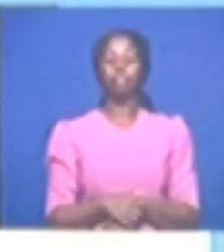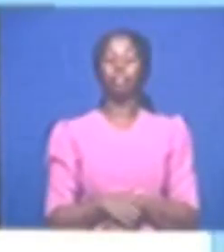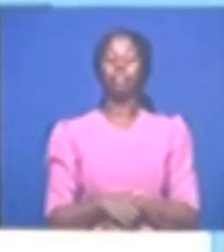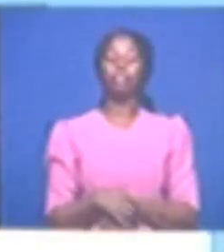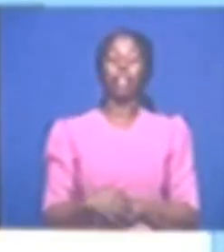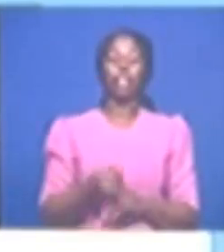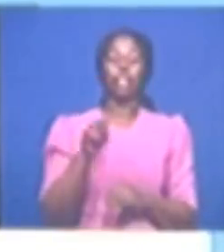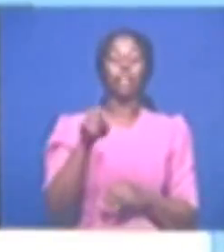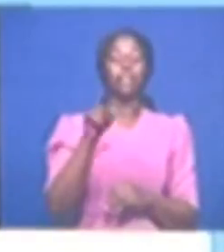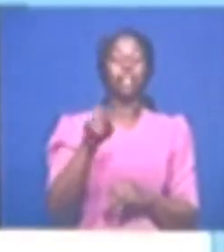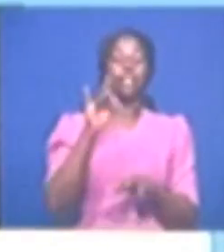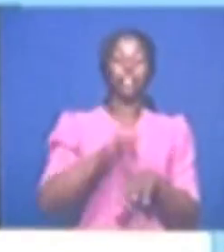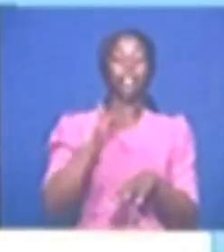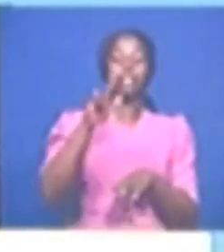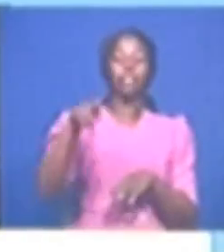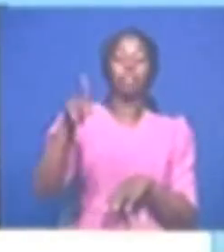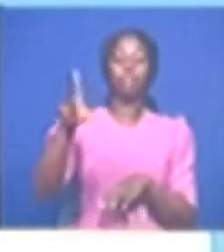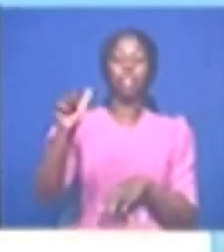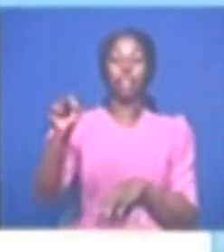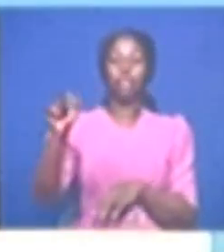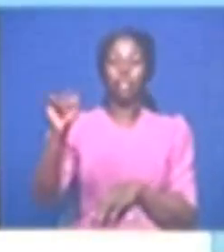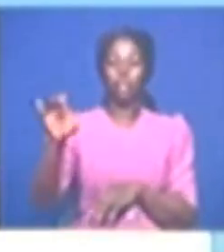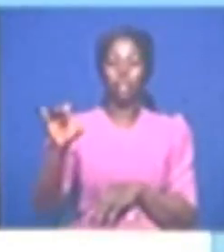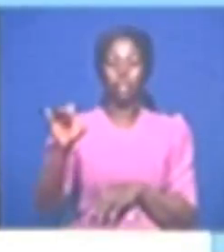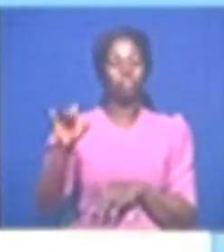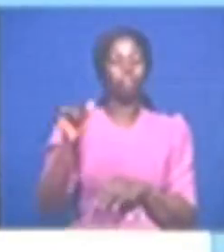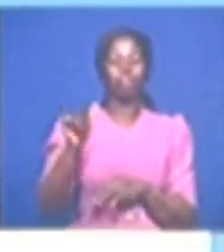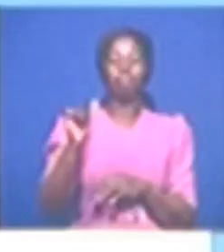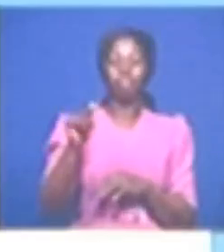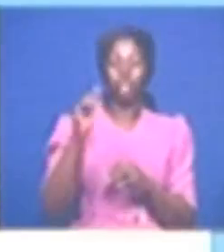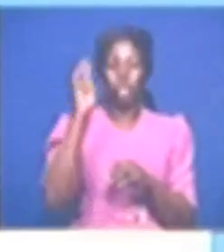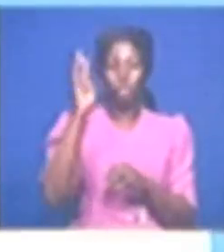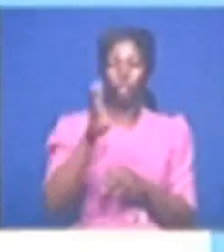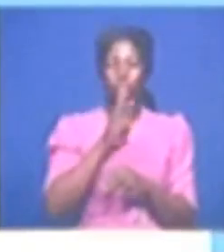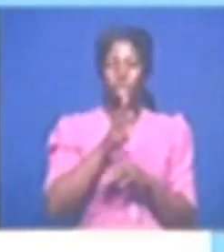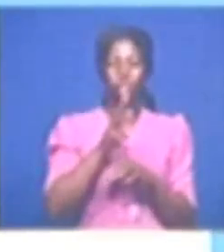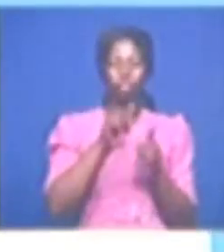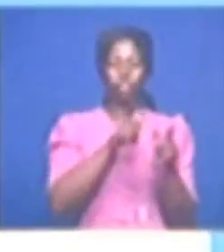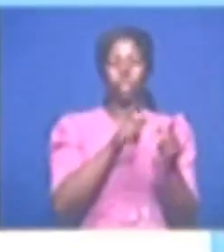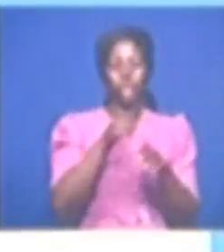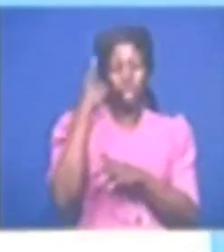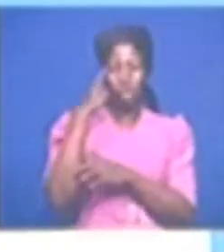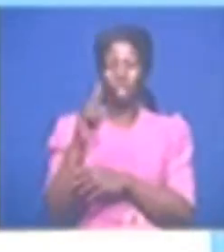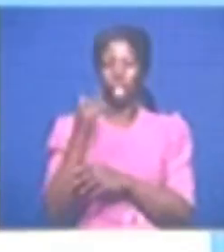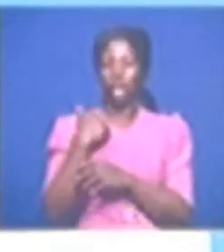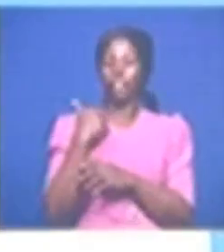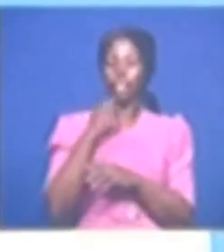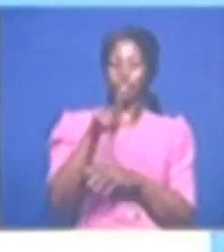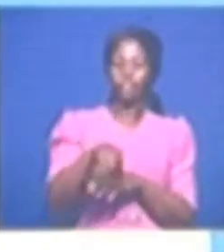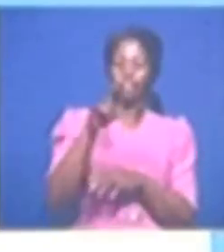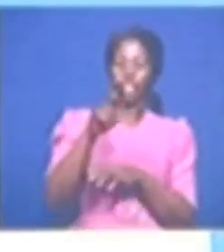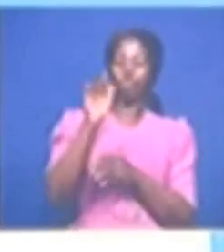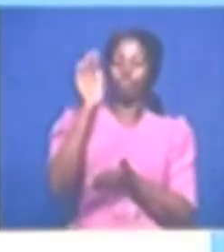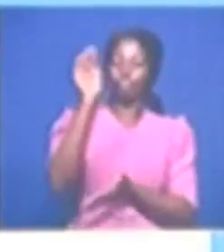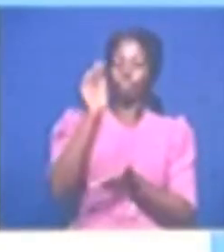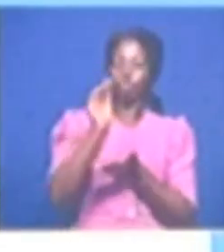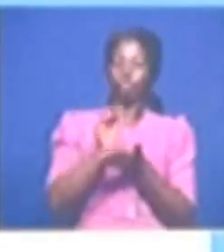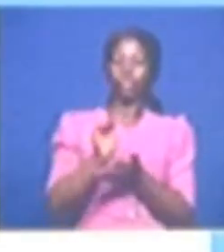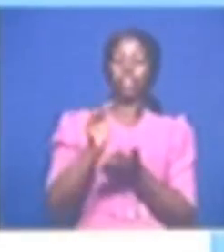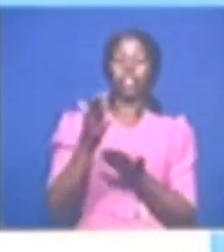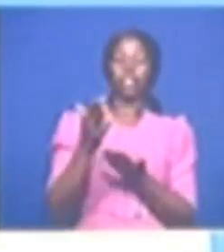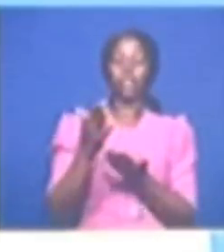of plastic pollution is partly to blame for the dwindling fish species in the ocean. The situation is posing a security